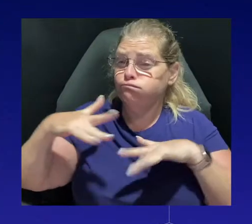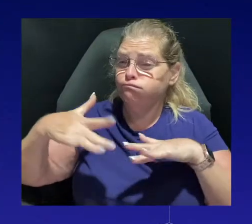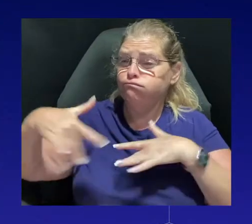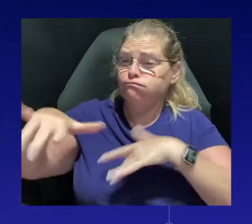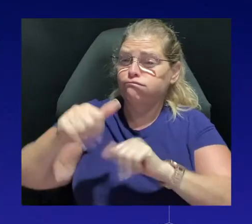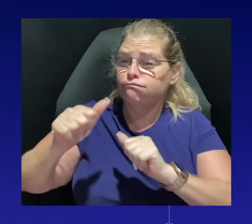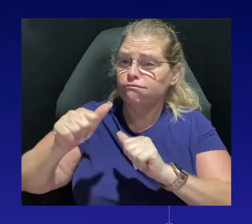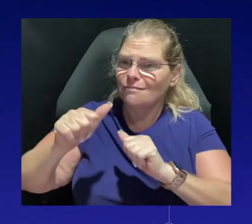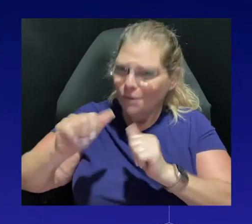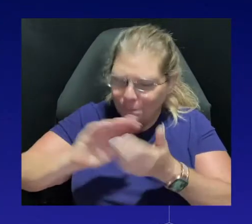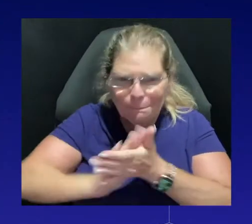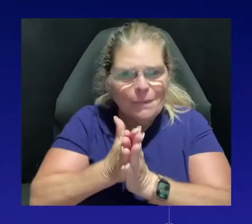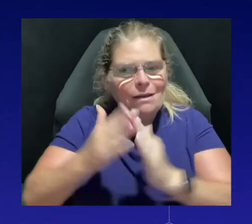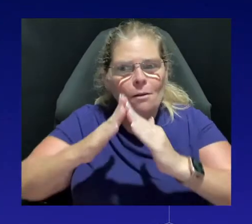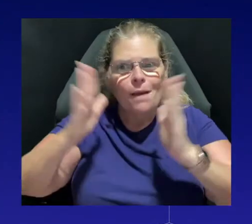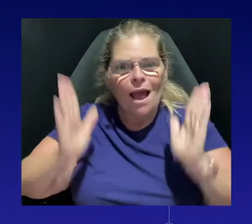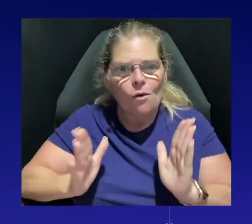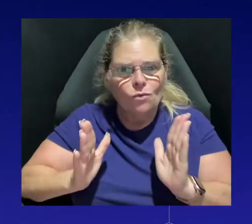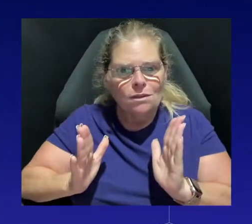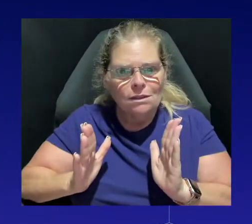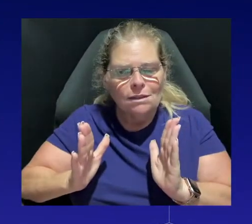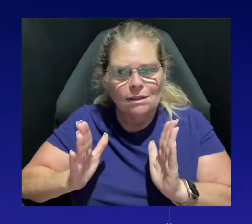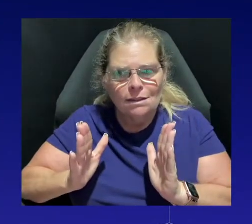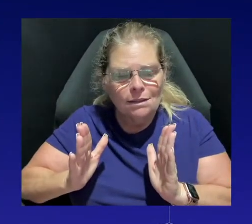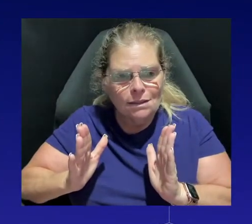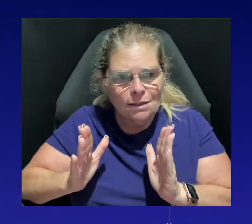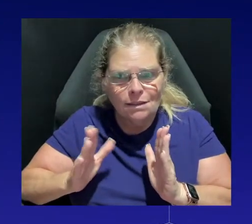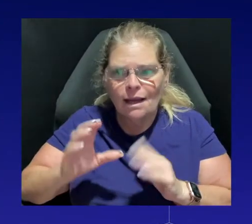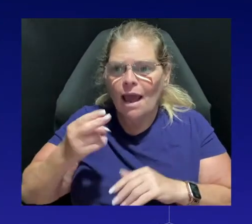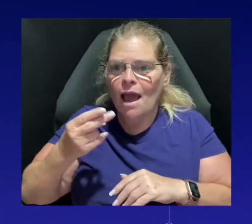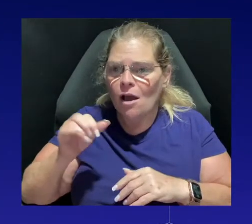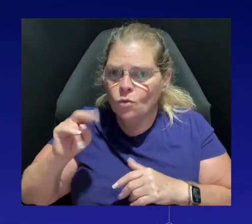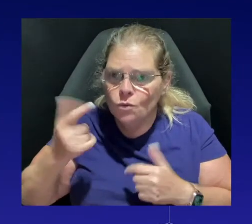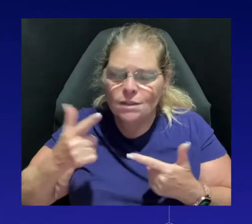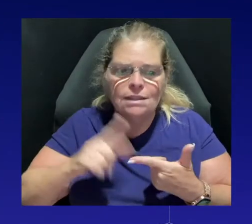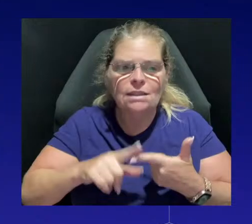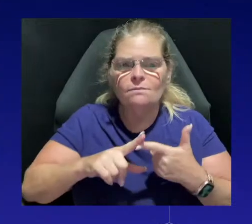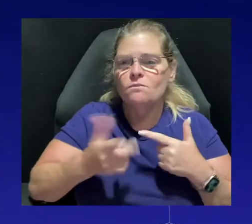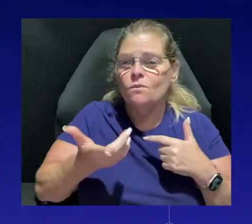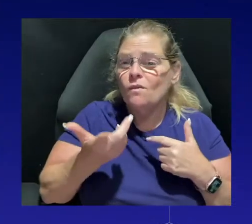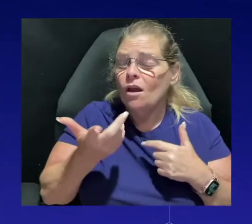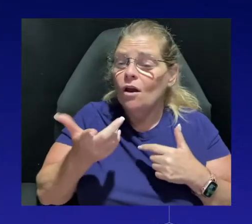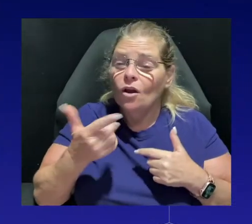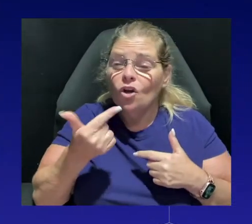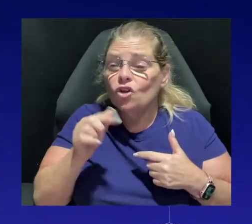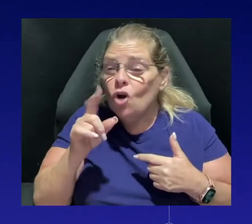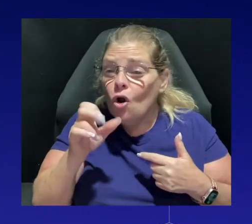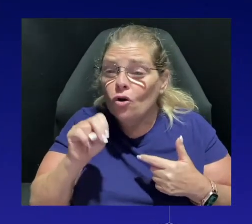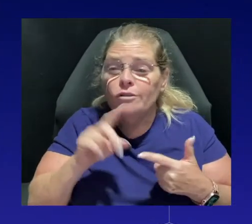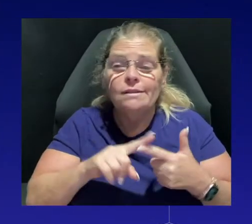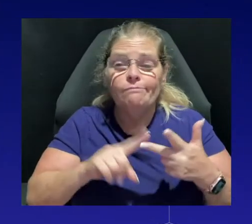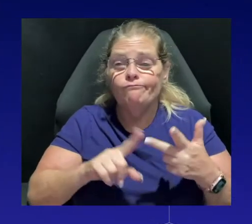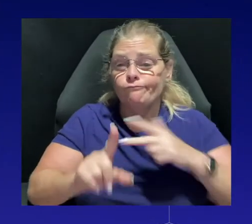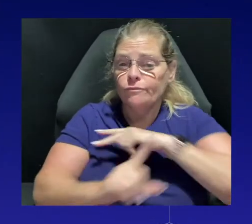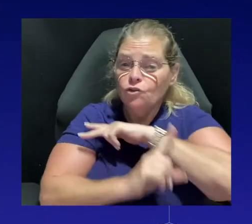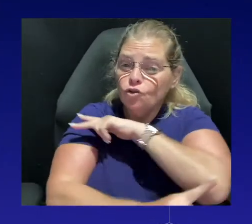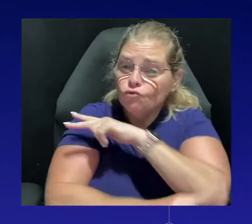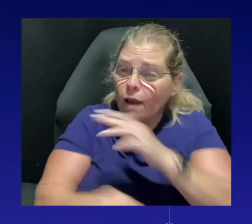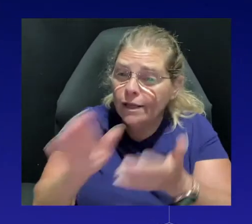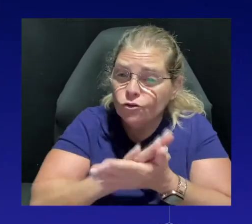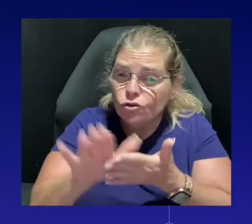housing, and also gardening and trash cleanup. At the